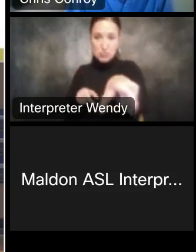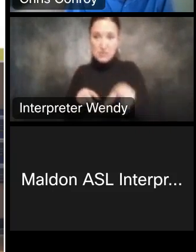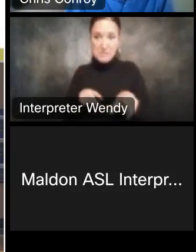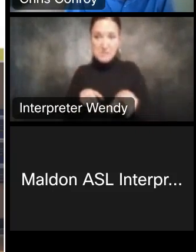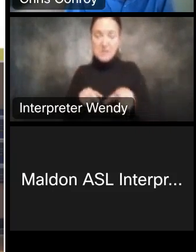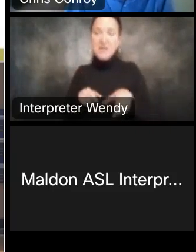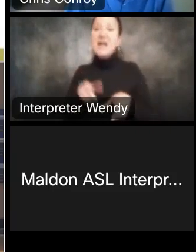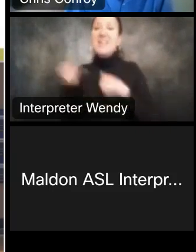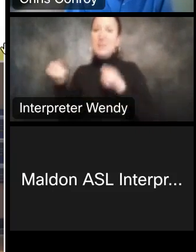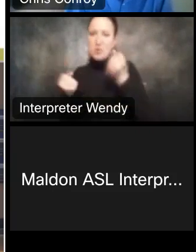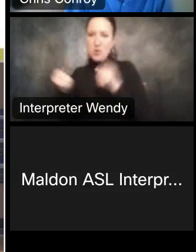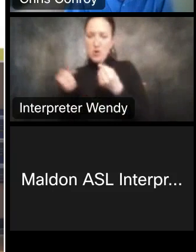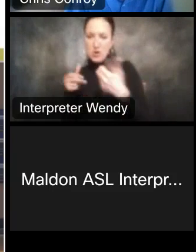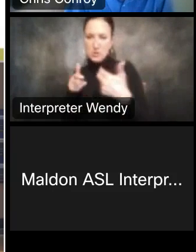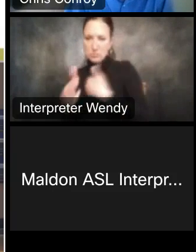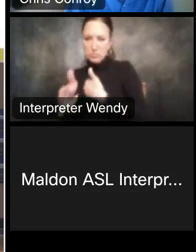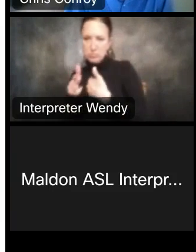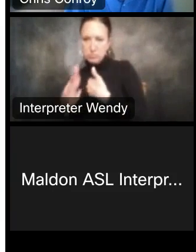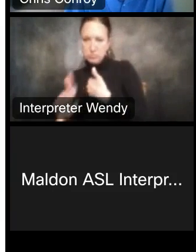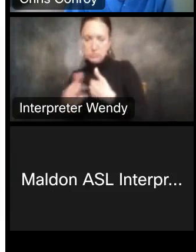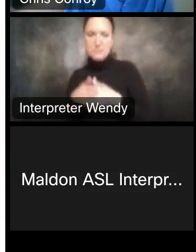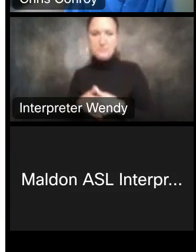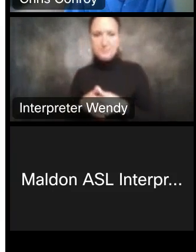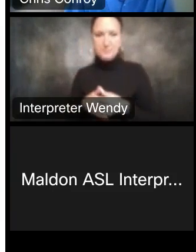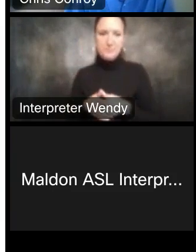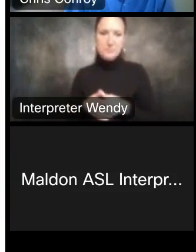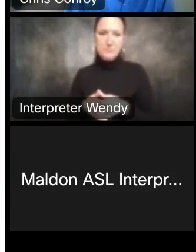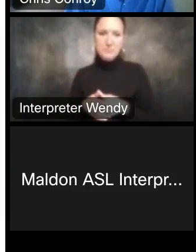lanes. Next slide, thank you.